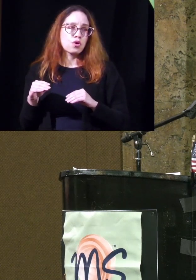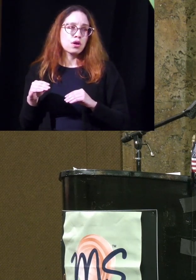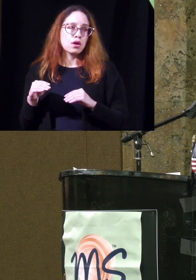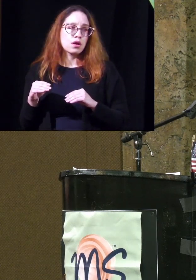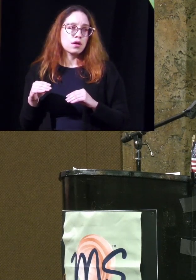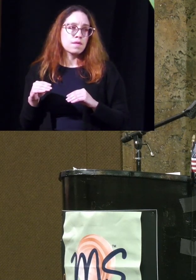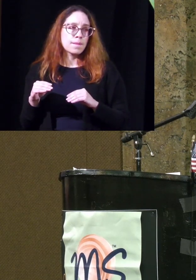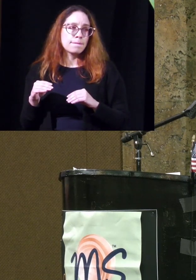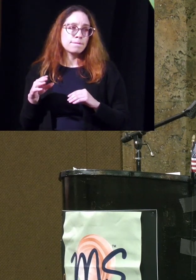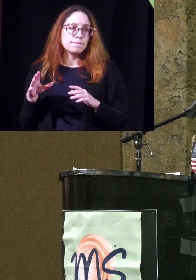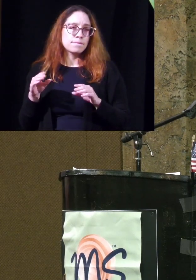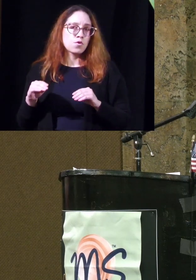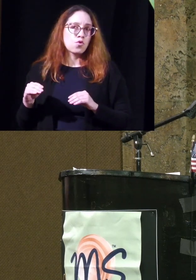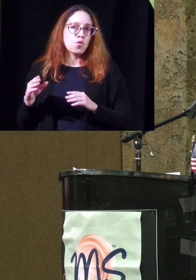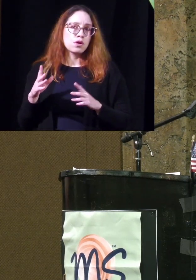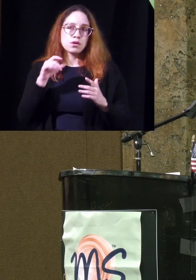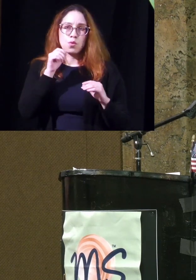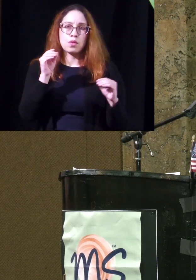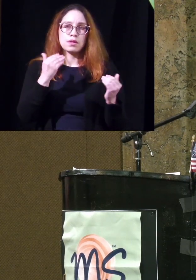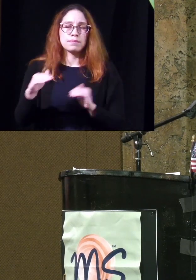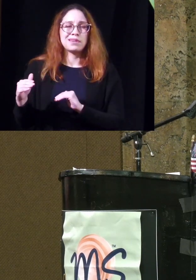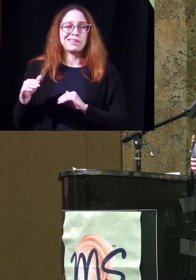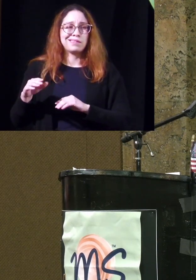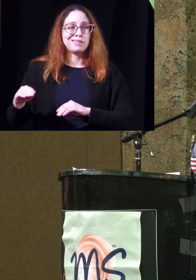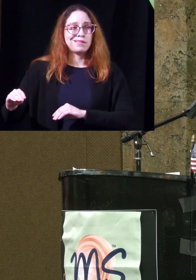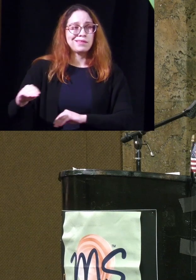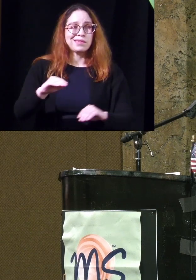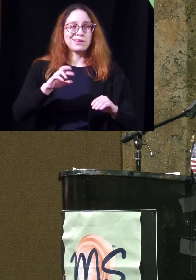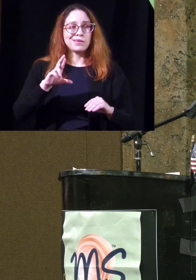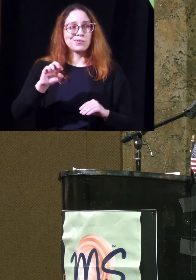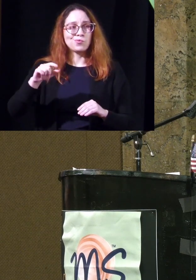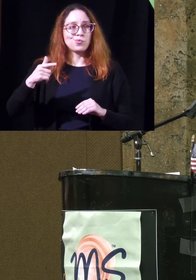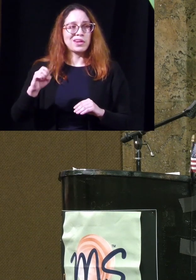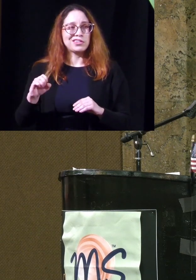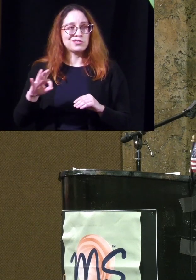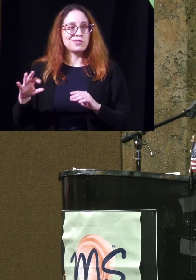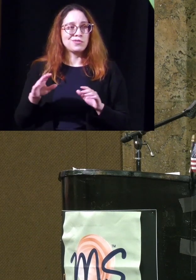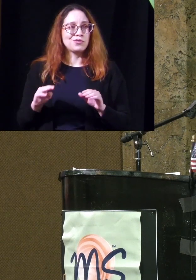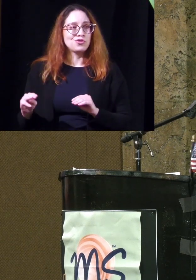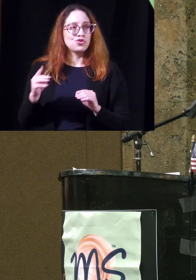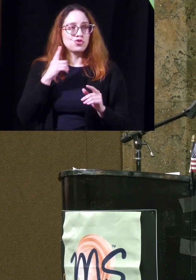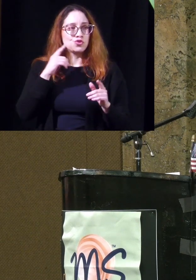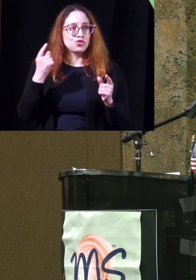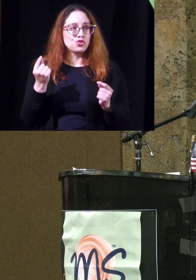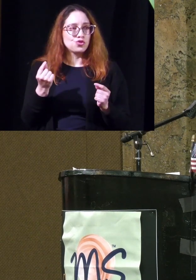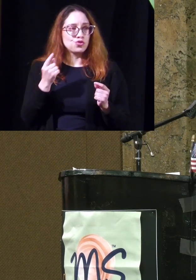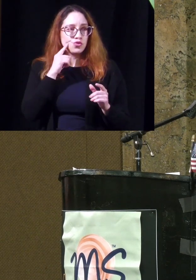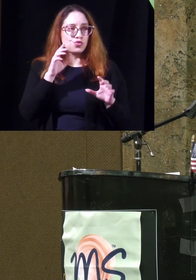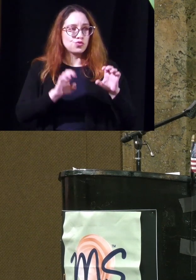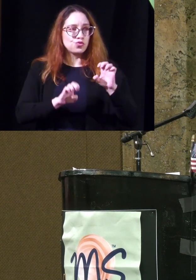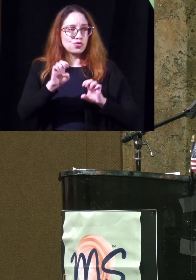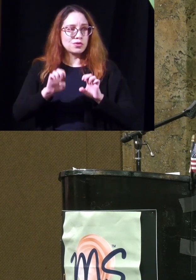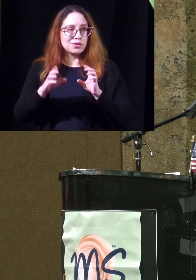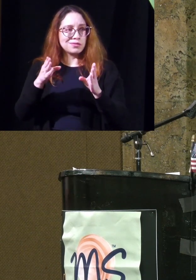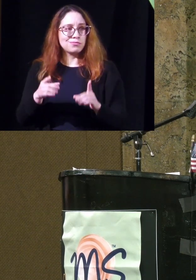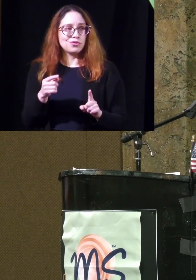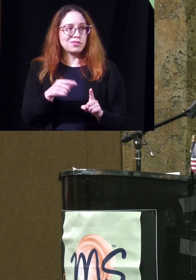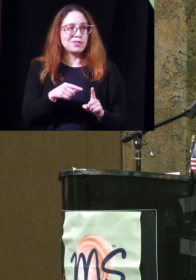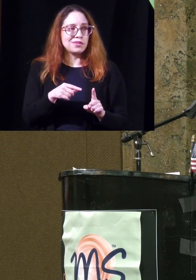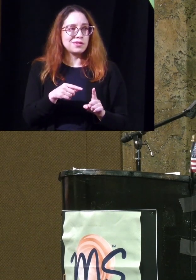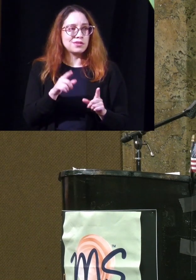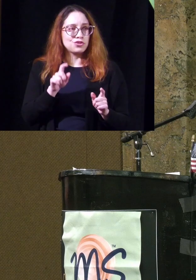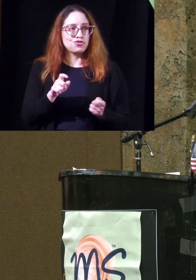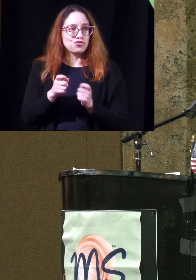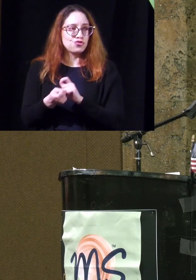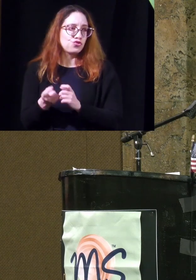intact range of motion. What would you do to evaluate if this person needs to